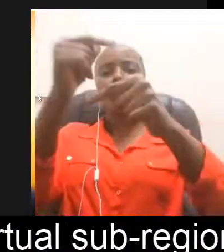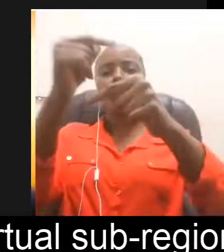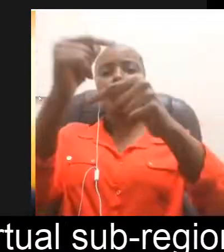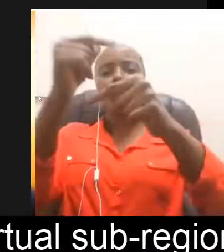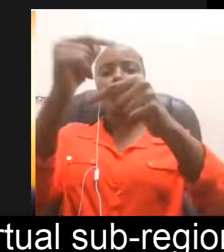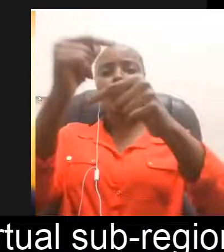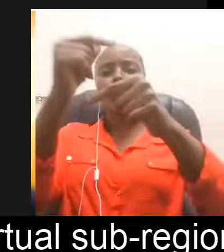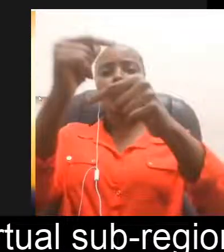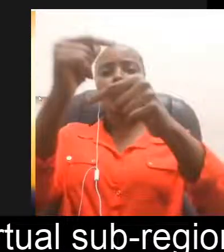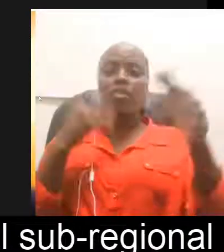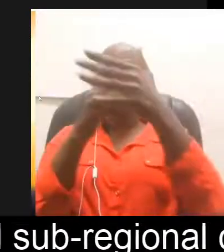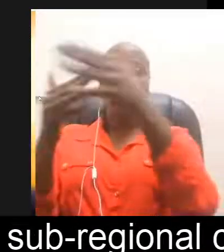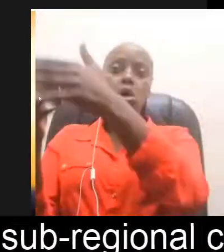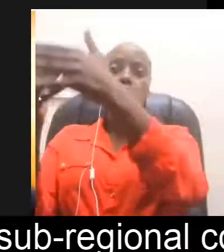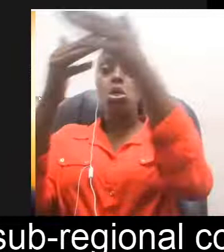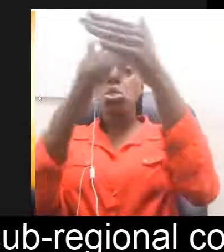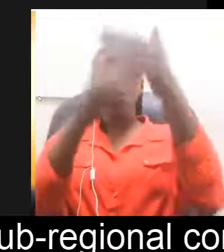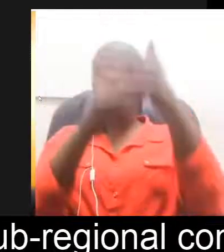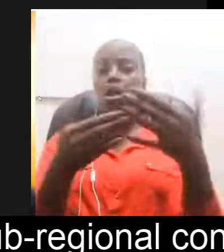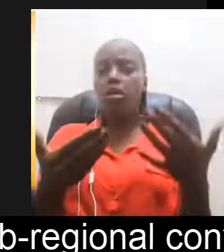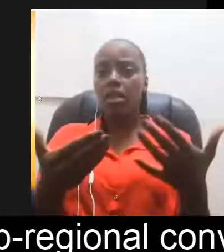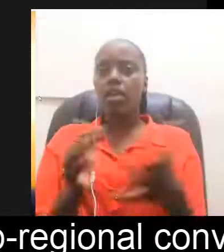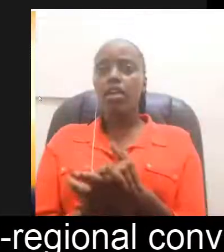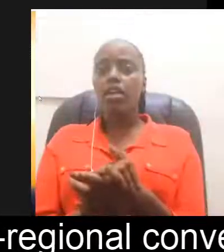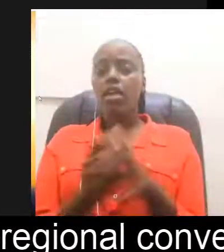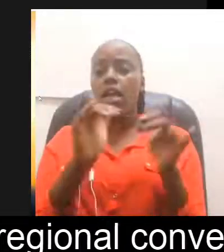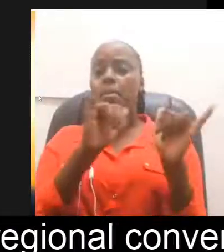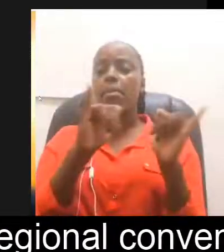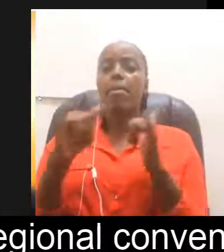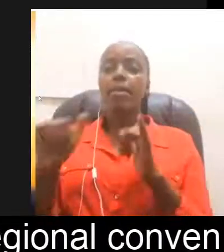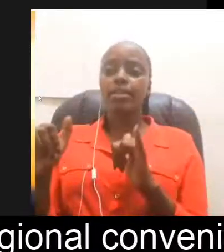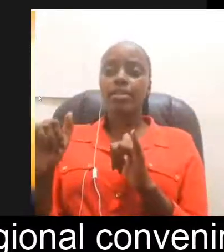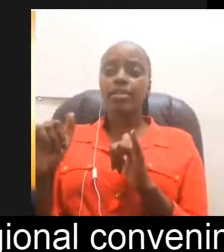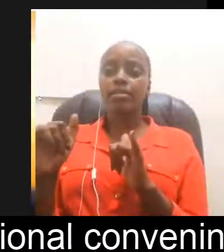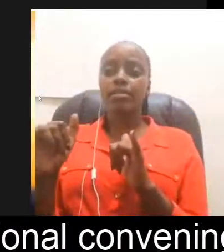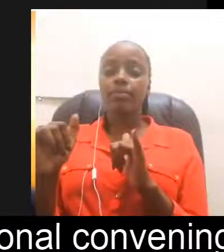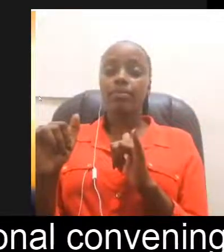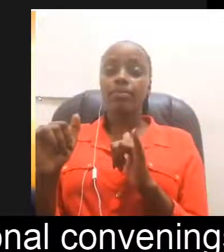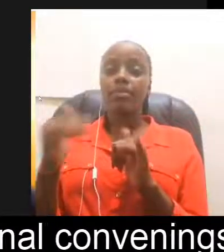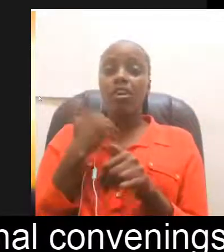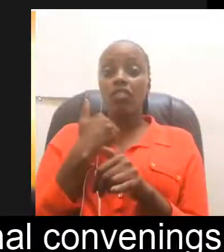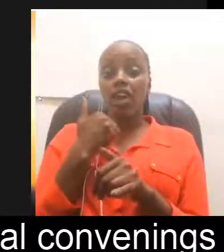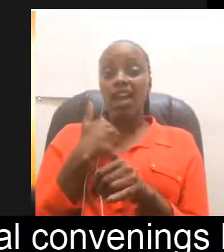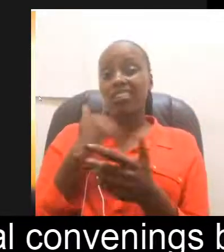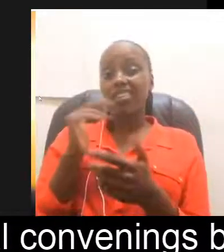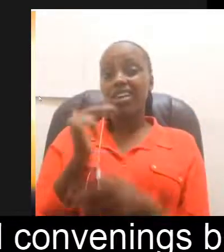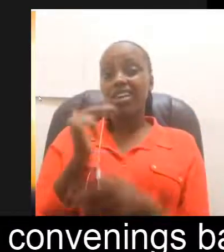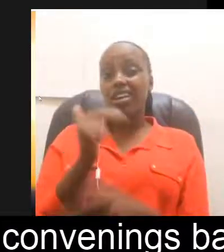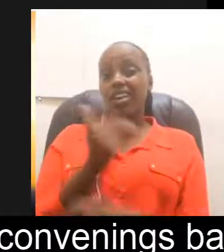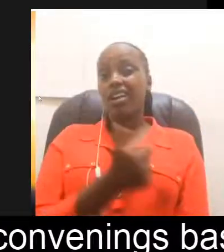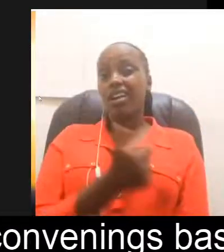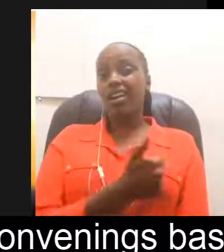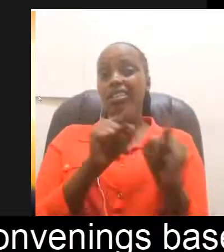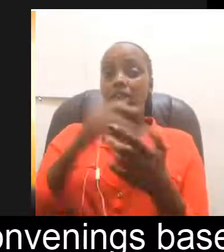in having us implement, of having us have the government do the reporting on